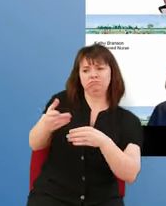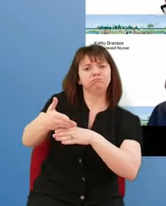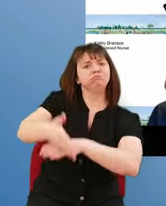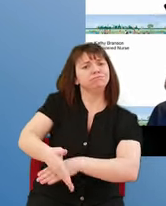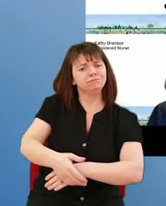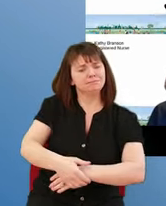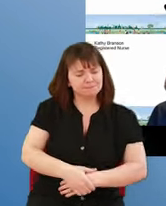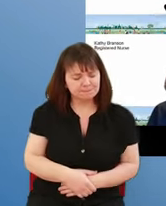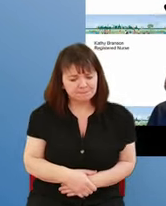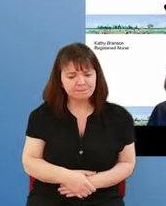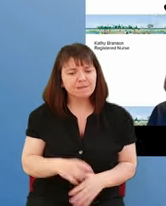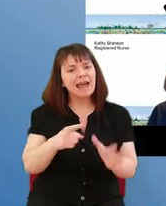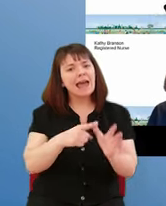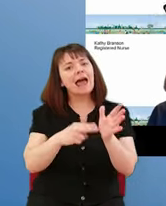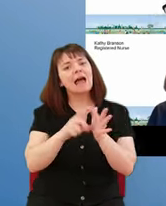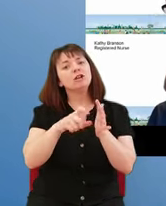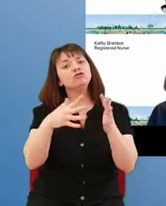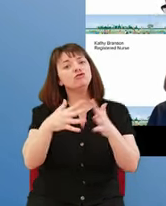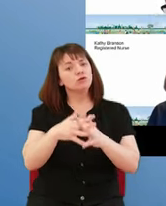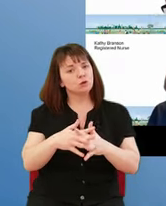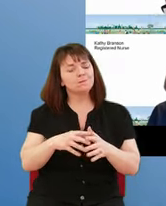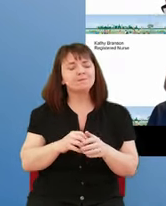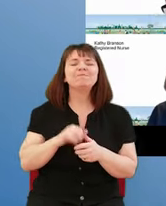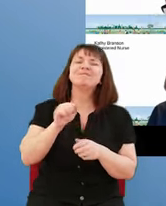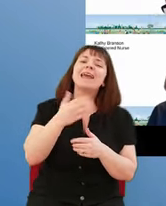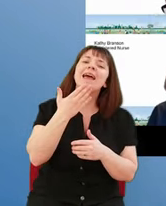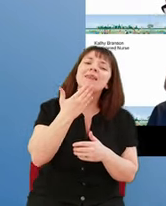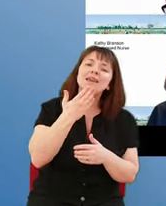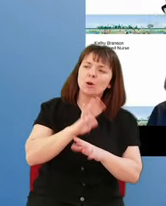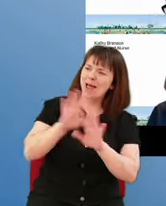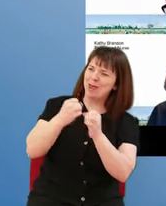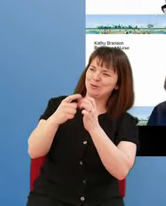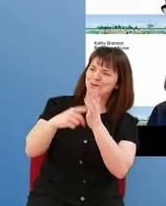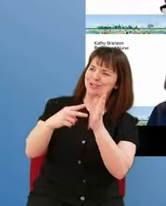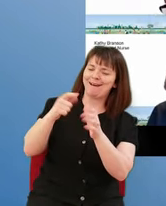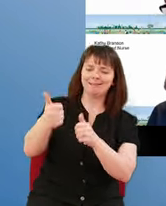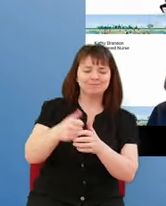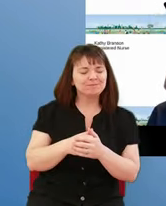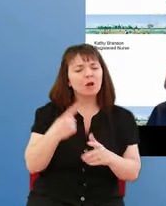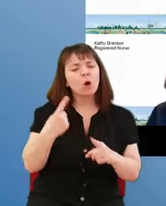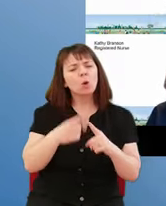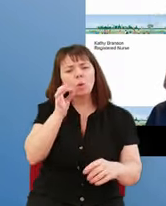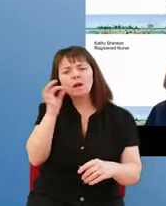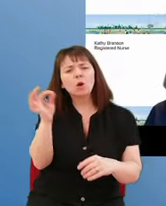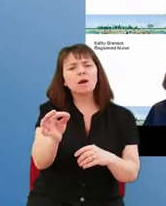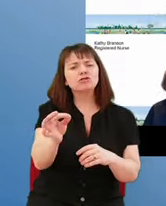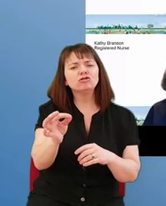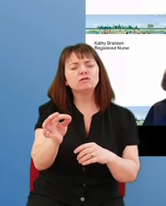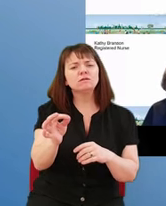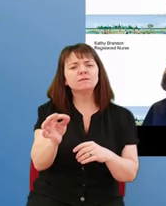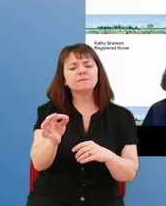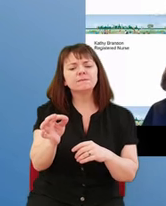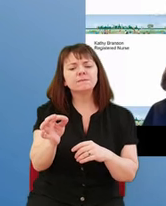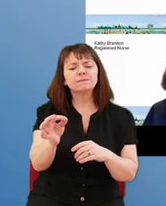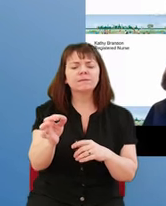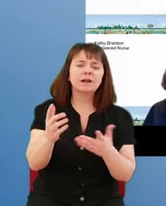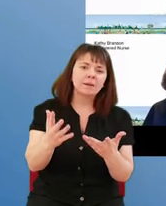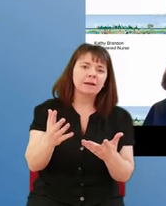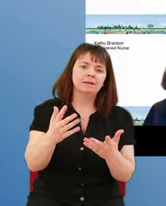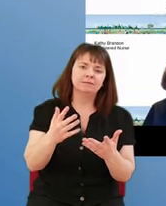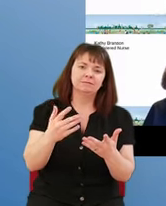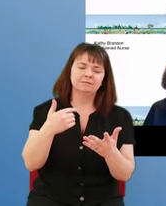Just a quick question really to ask. I mean, I was really, having read all the papers, really impressed with the detail, and it's all brilliant. But what's